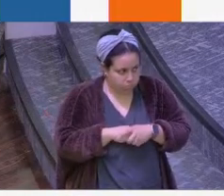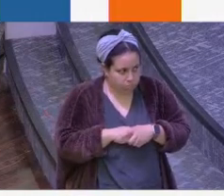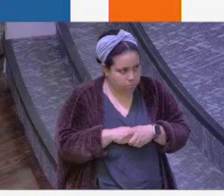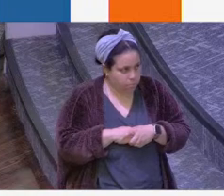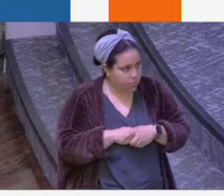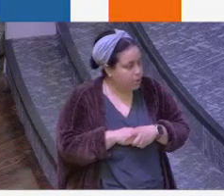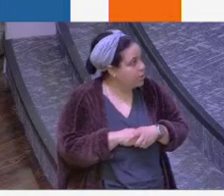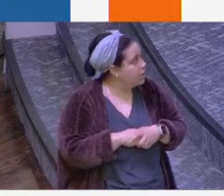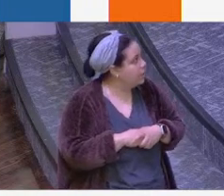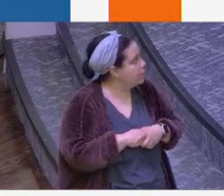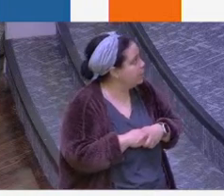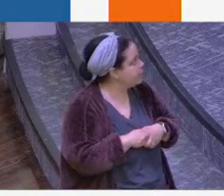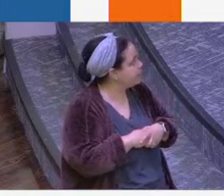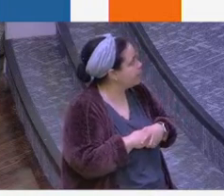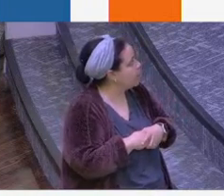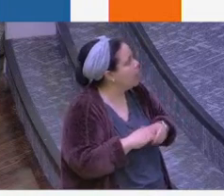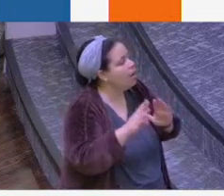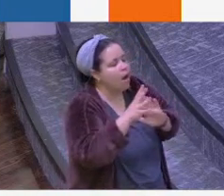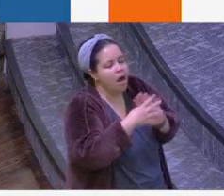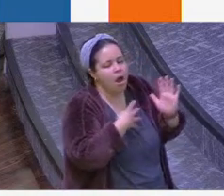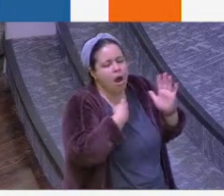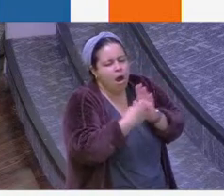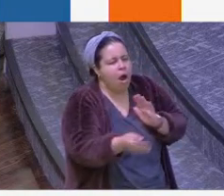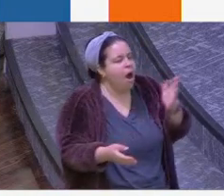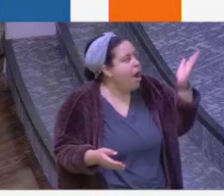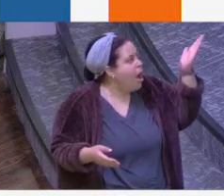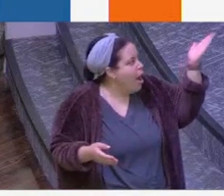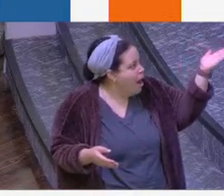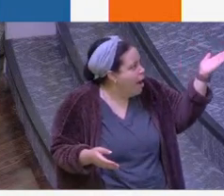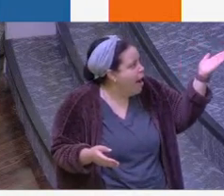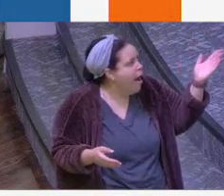Again, just a graphic representation of the millage rate.